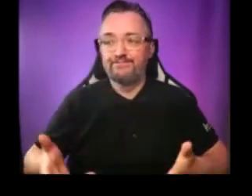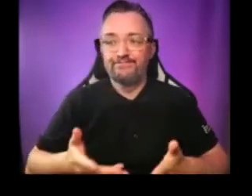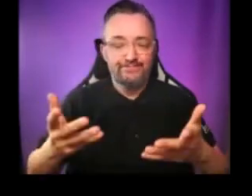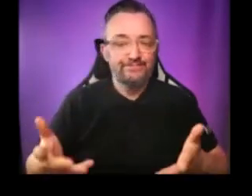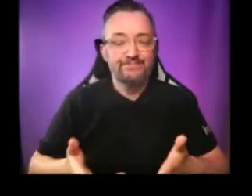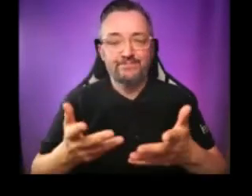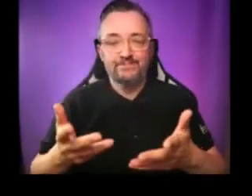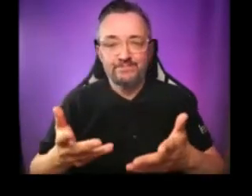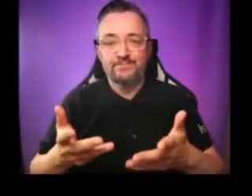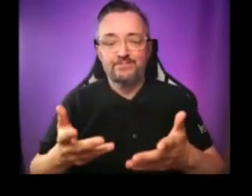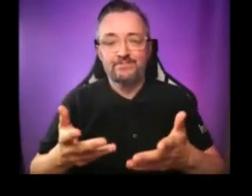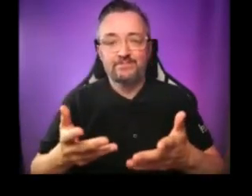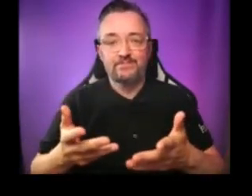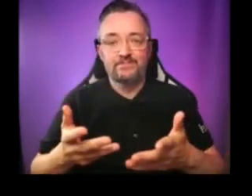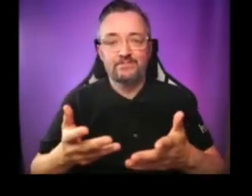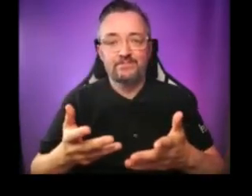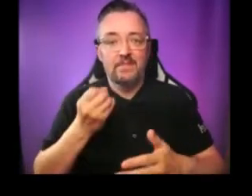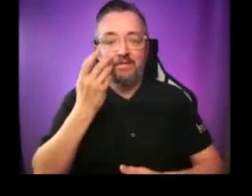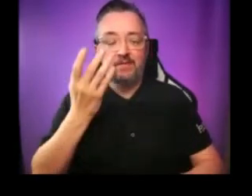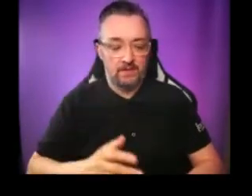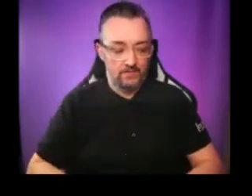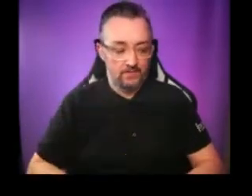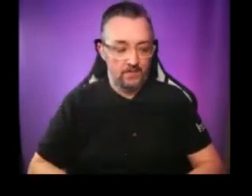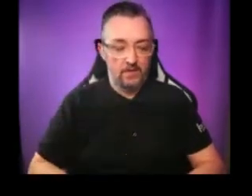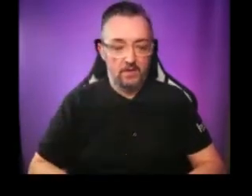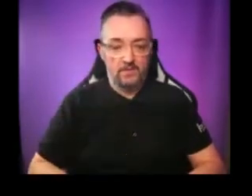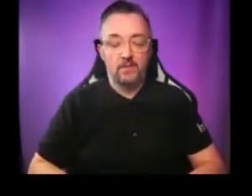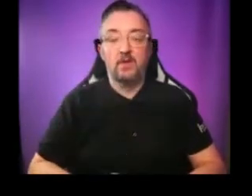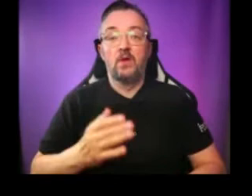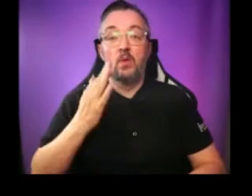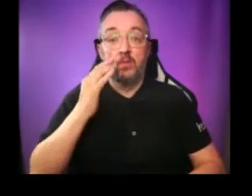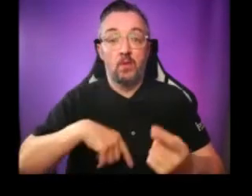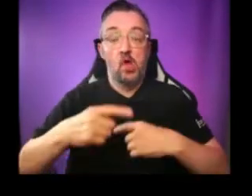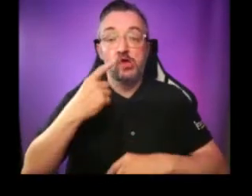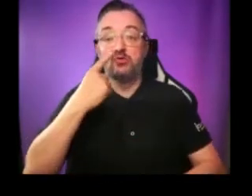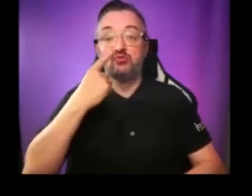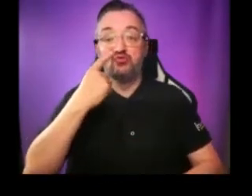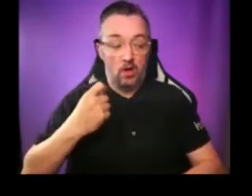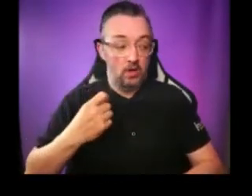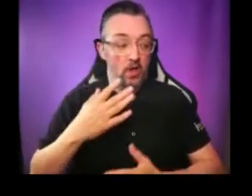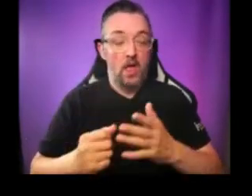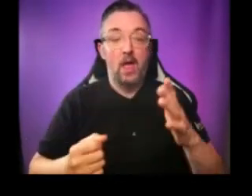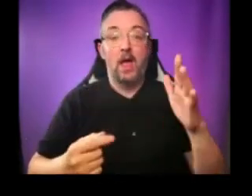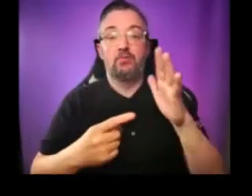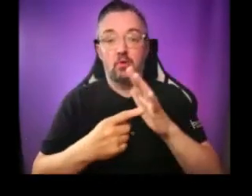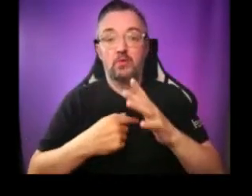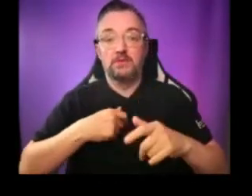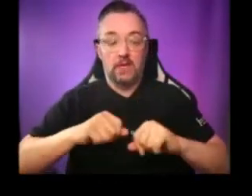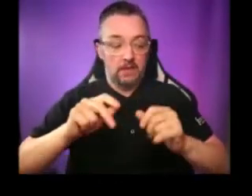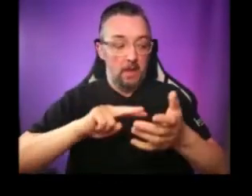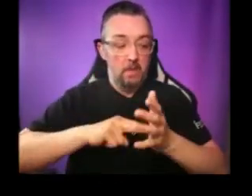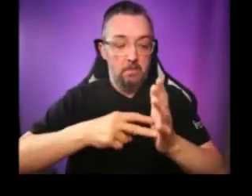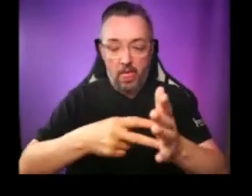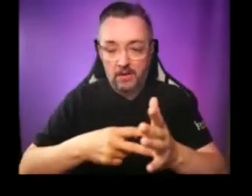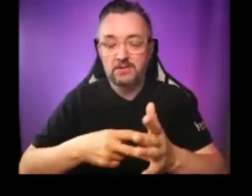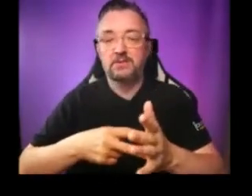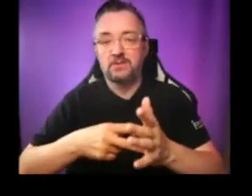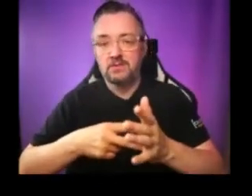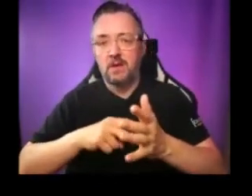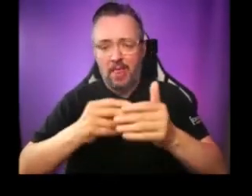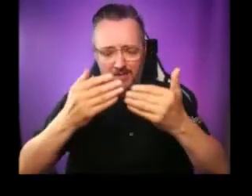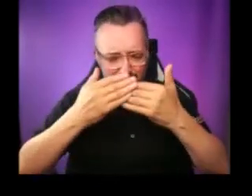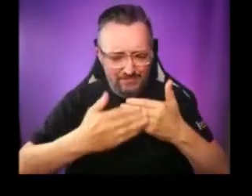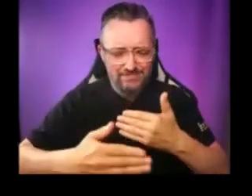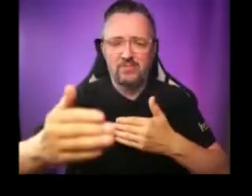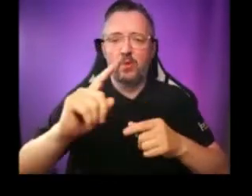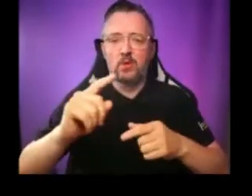activity on a daily basis. And even when we're young, this is really critical that we start to plant those seeds and look at what those